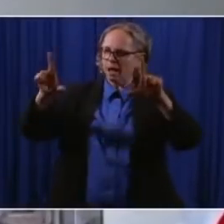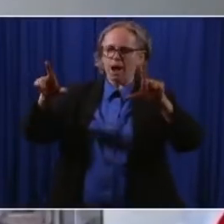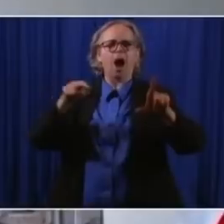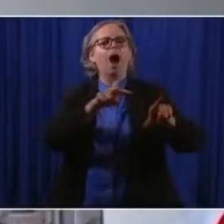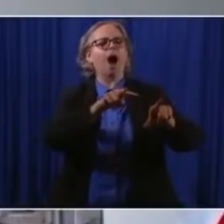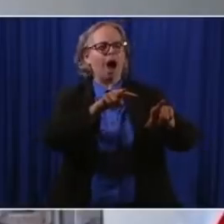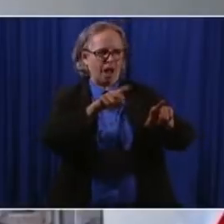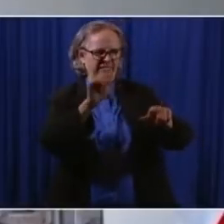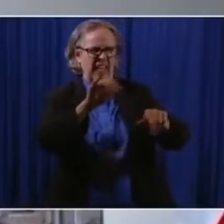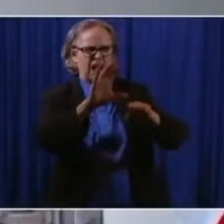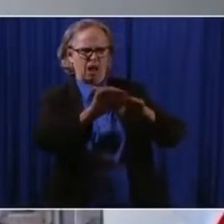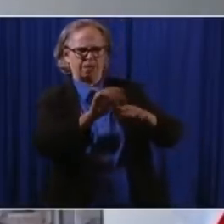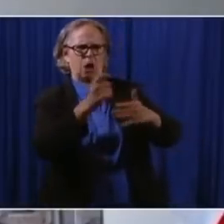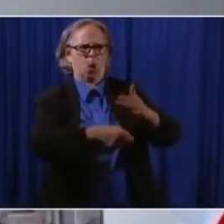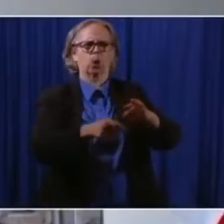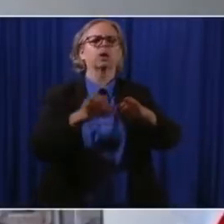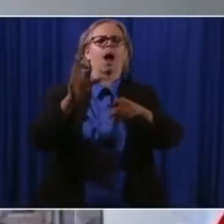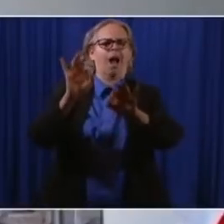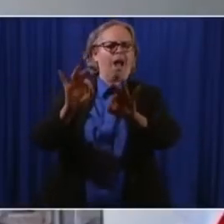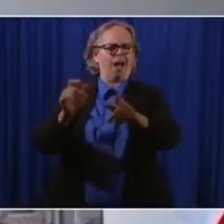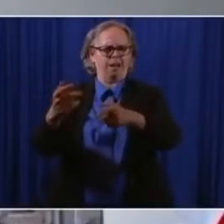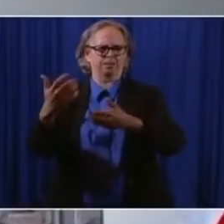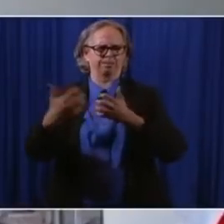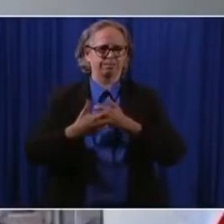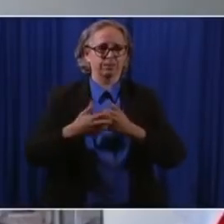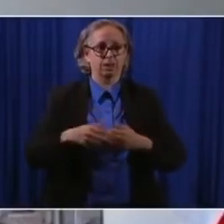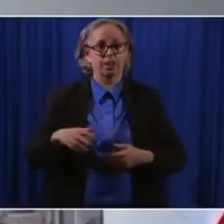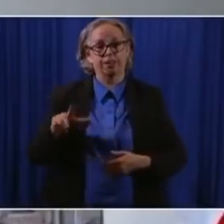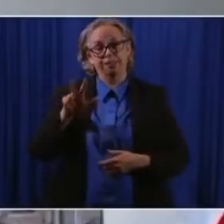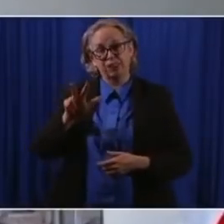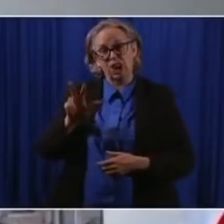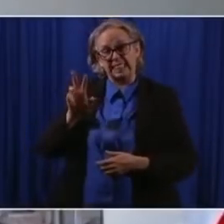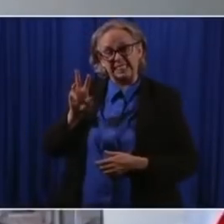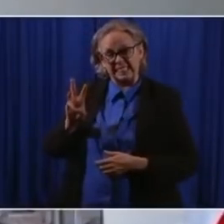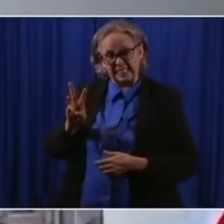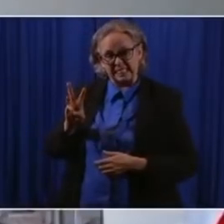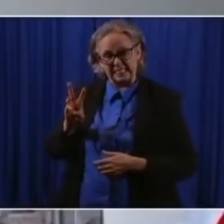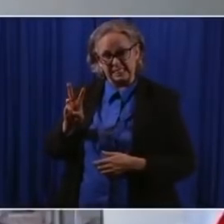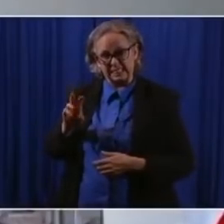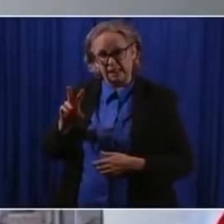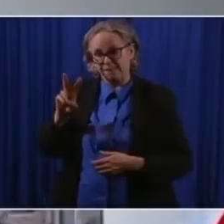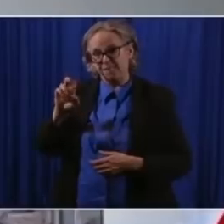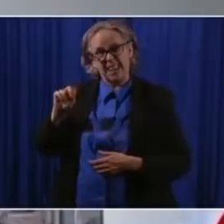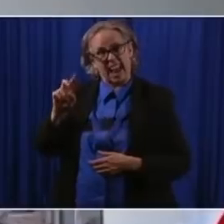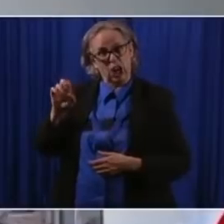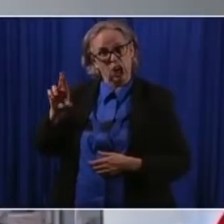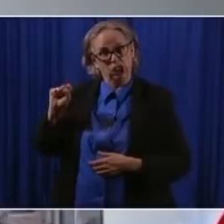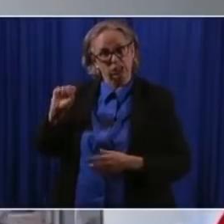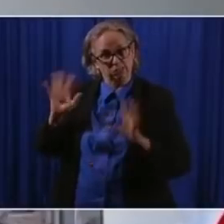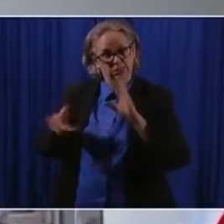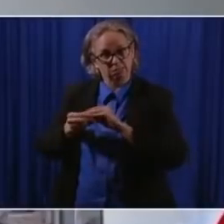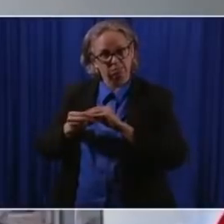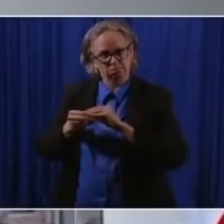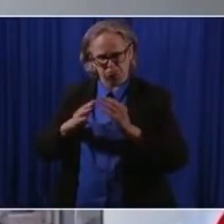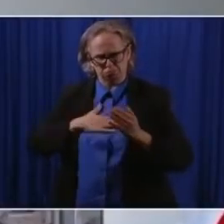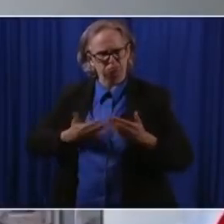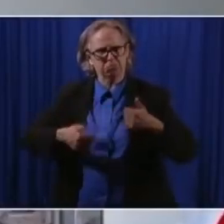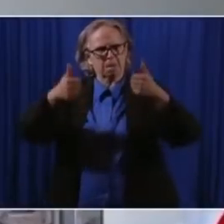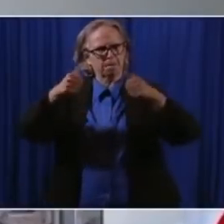so far, we've had 36 vendors that have listed their information, their equipment up to this point. And you can find that